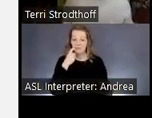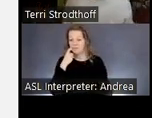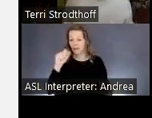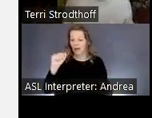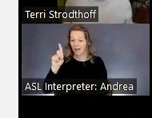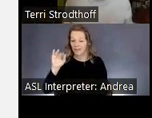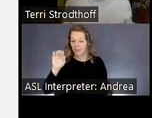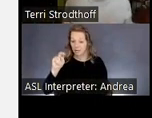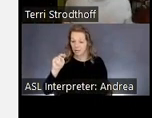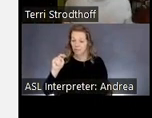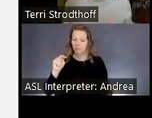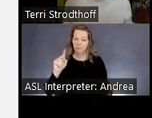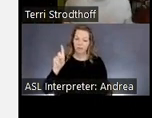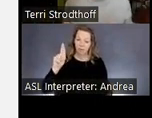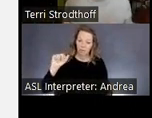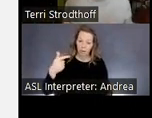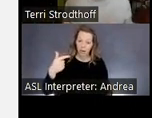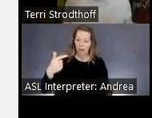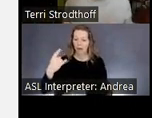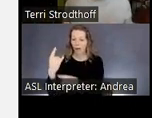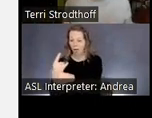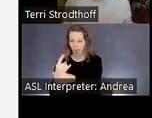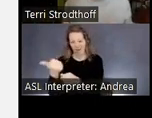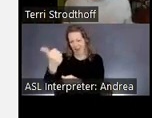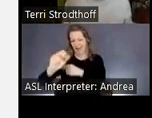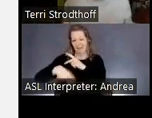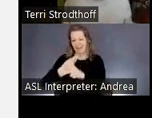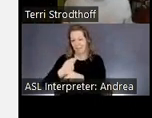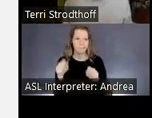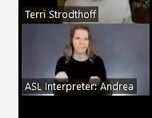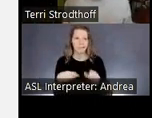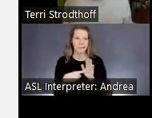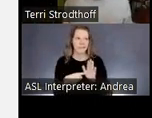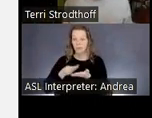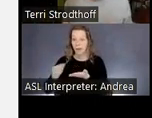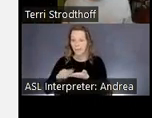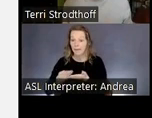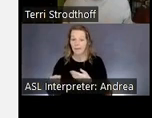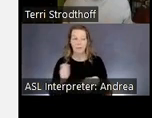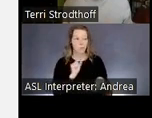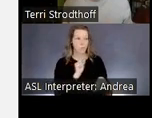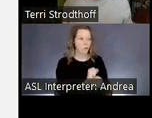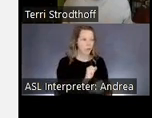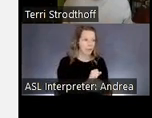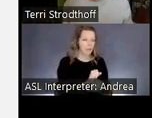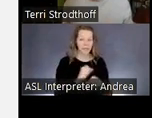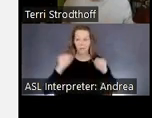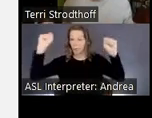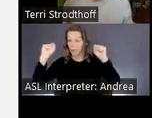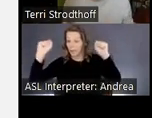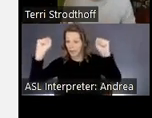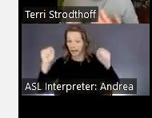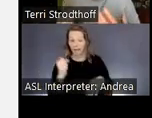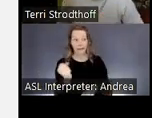certainly we see a lot of addiction that way, but it's any form of addiction. It can be shopping, working out, gambling,